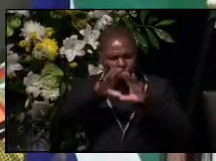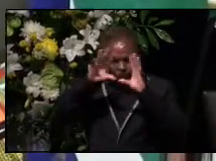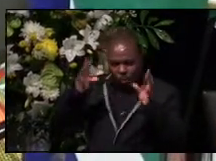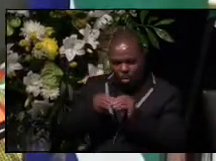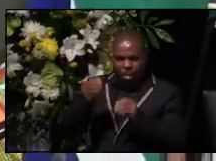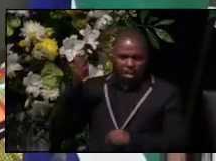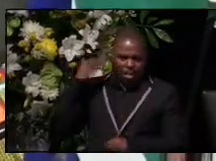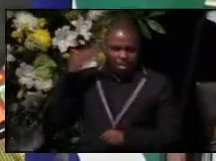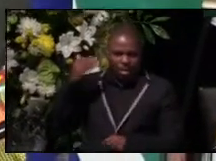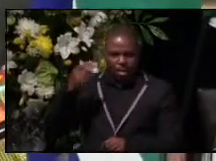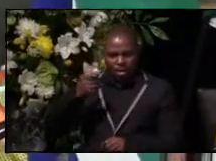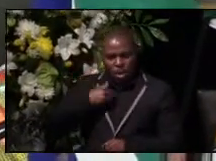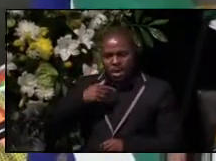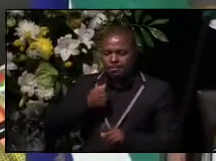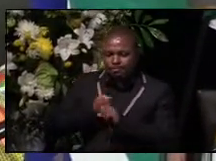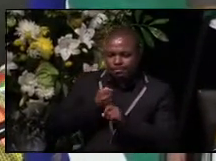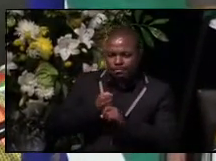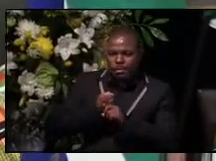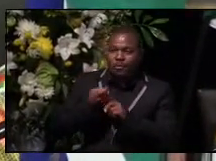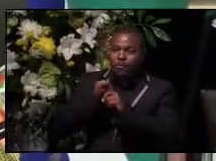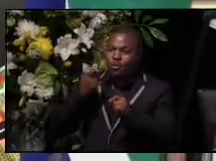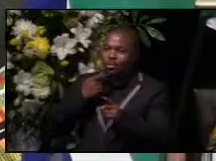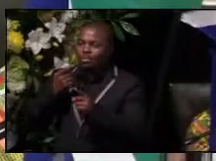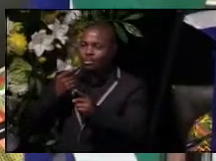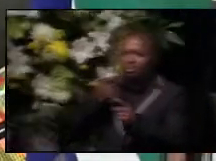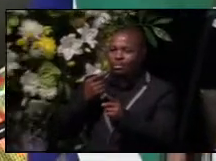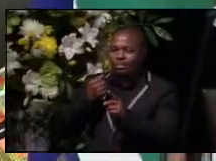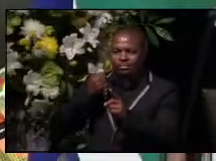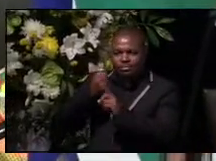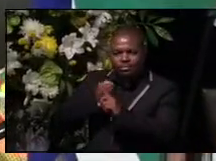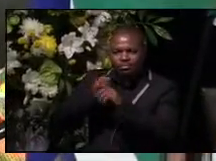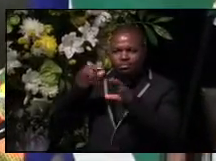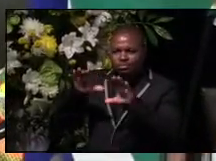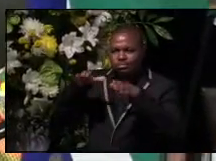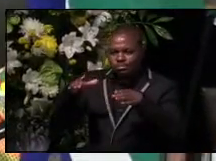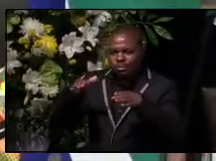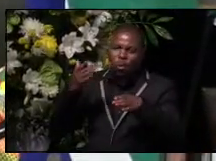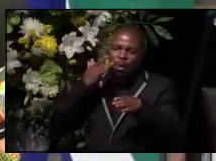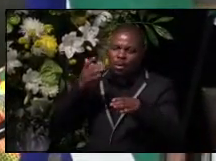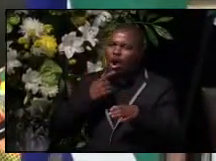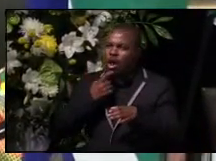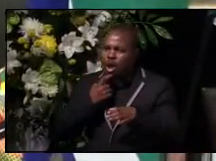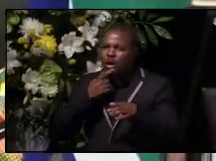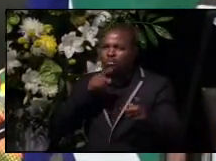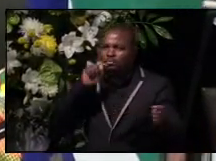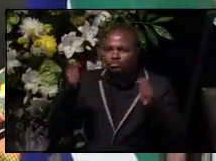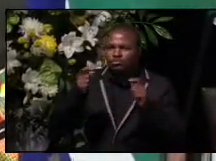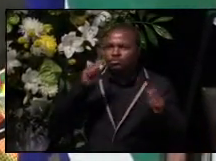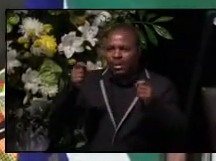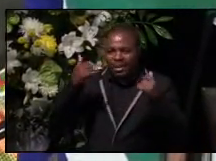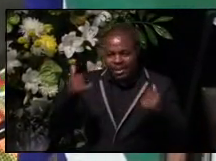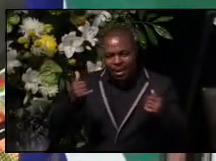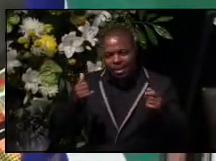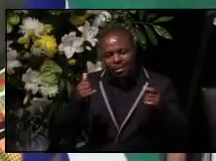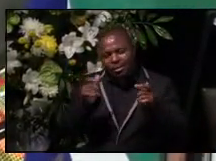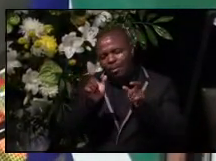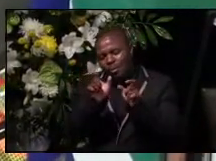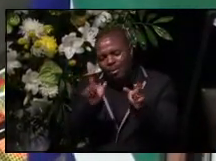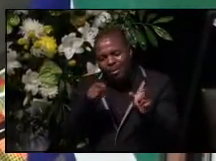that used to be in The Liberation nomenclature and grammar have lost meaning